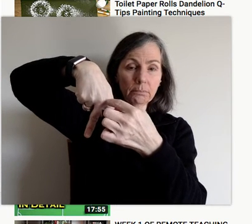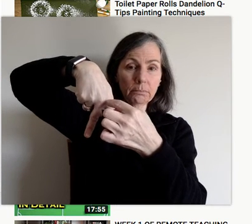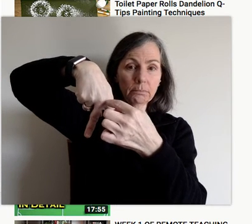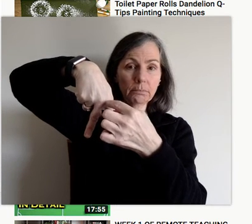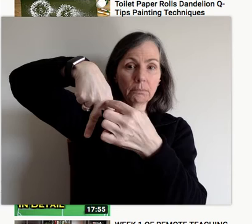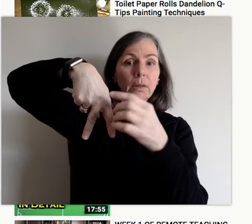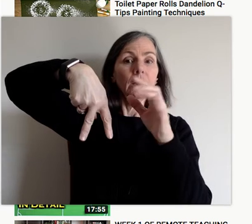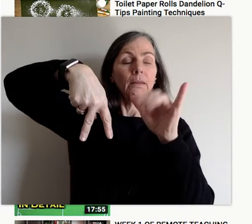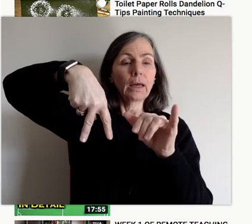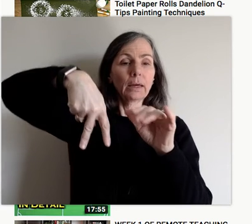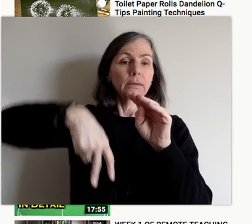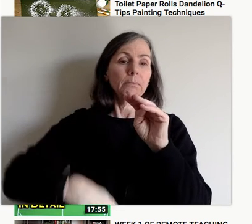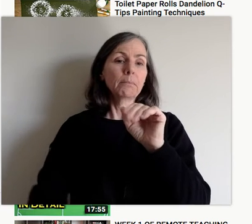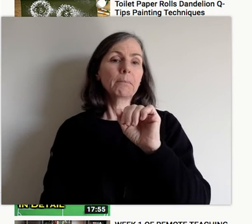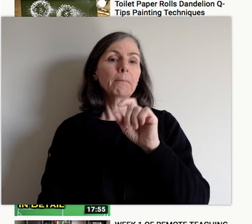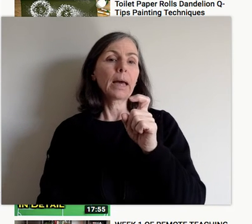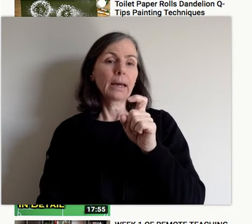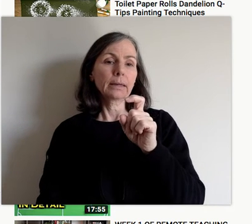a